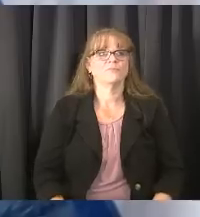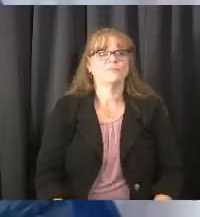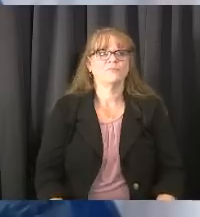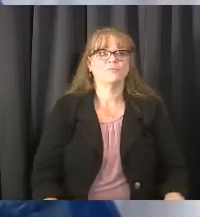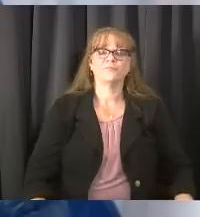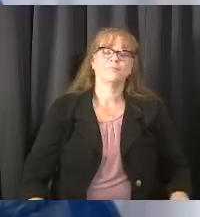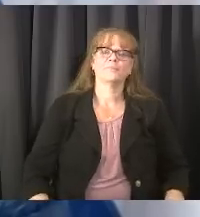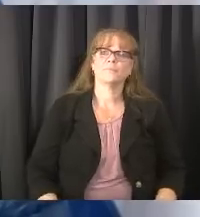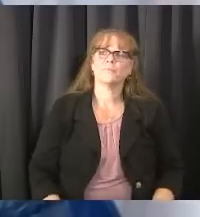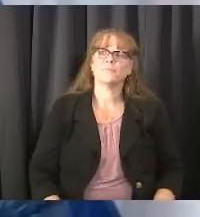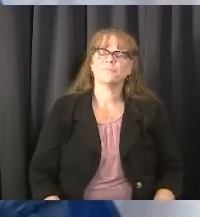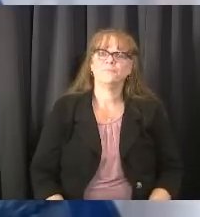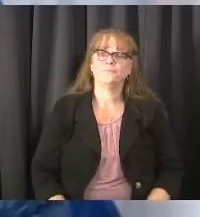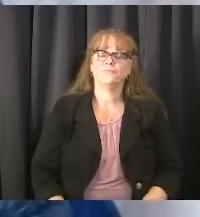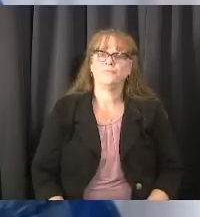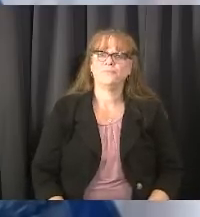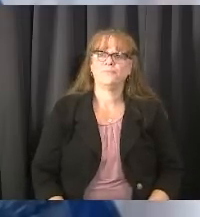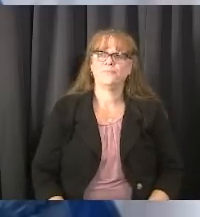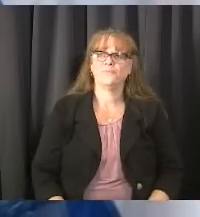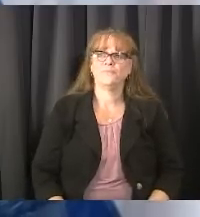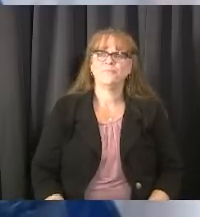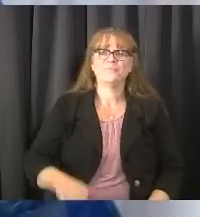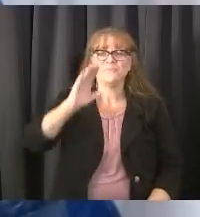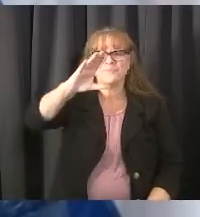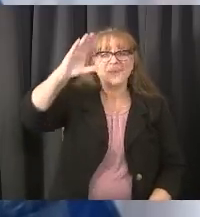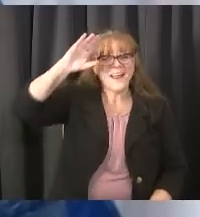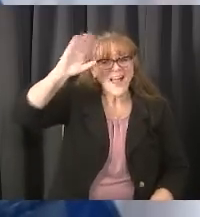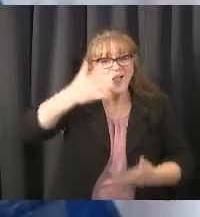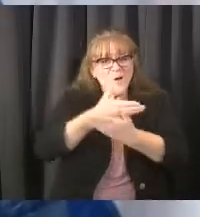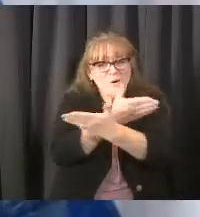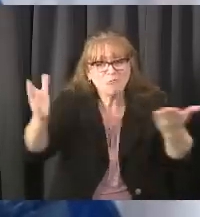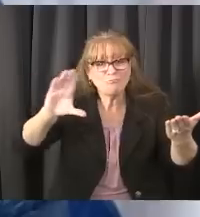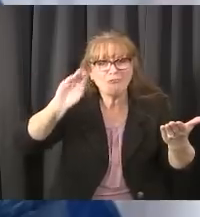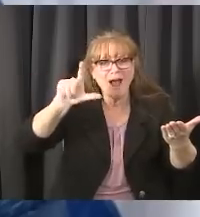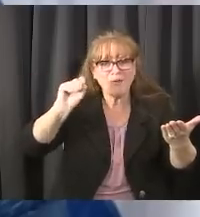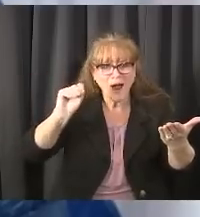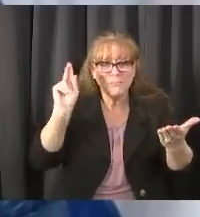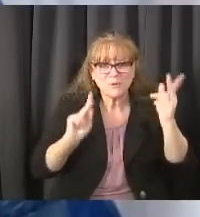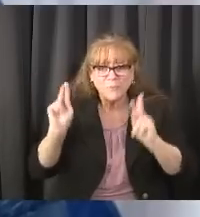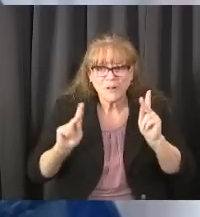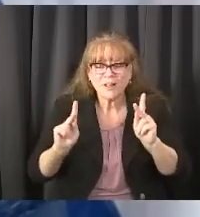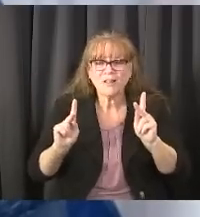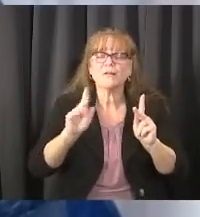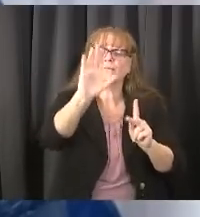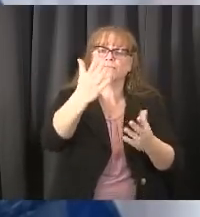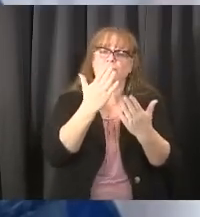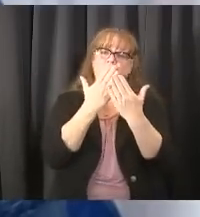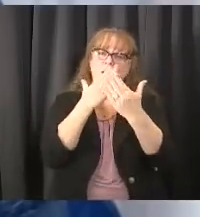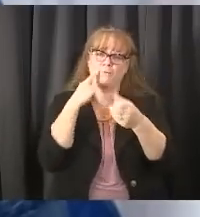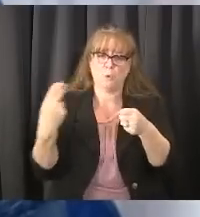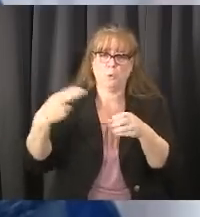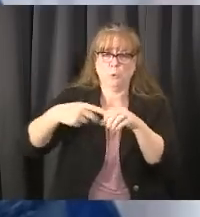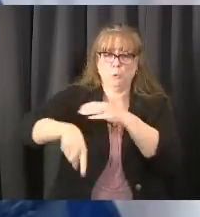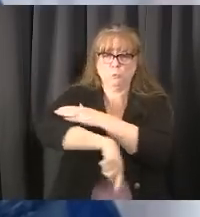Hello, Colorado, and thank you for joining us today. First, a brief update on COVID-19 in Colorado.